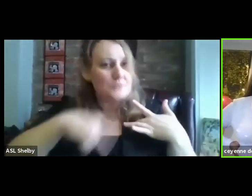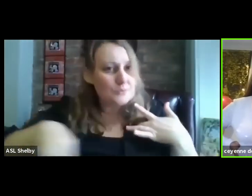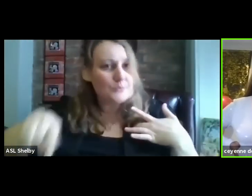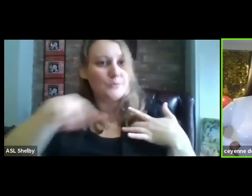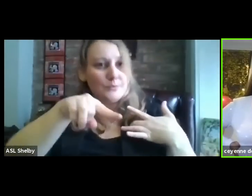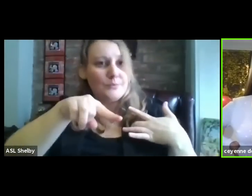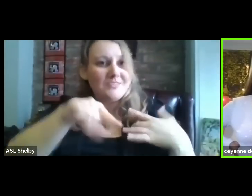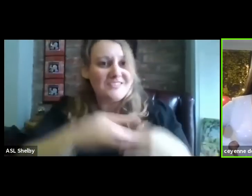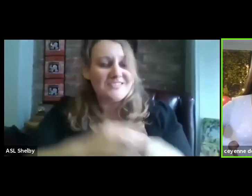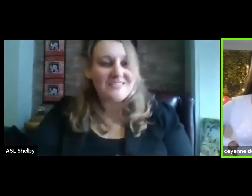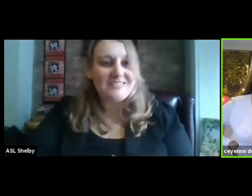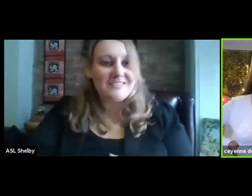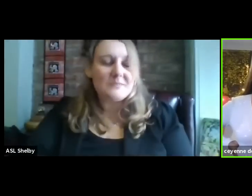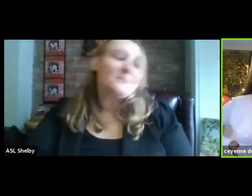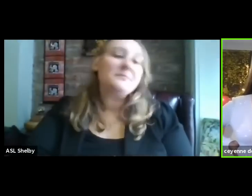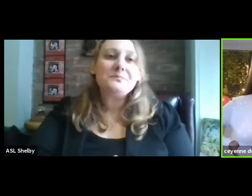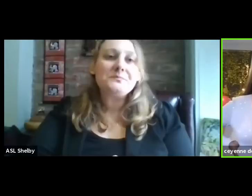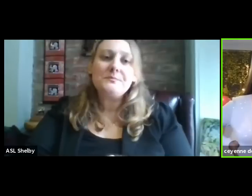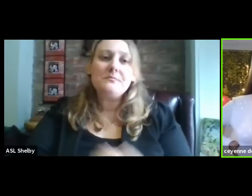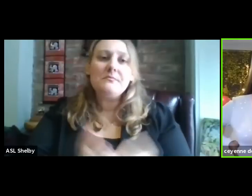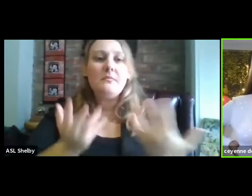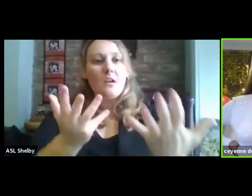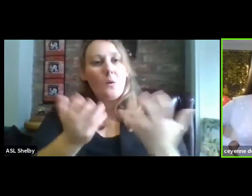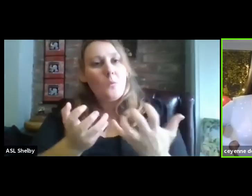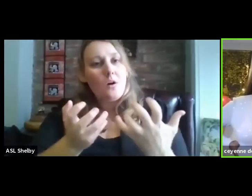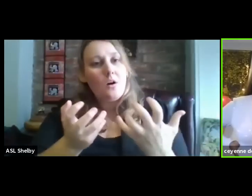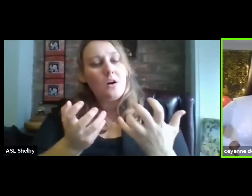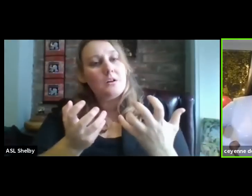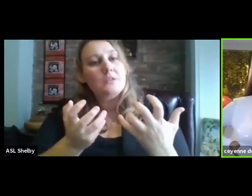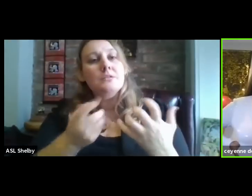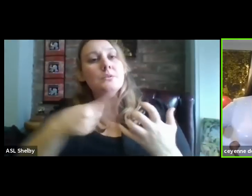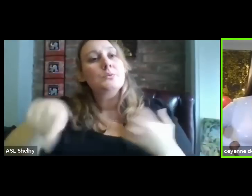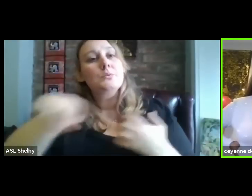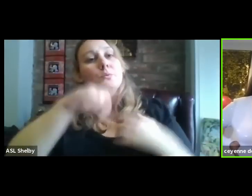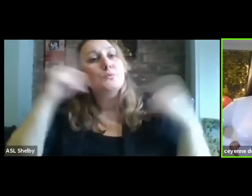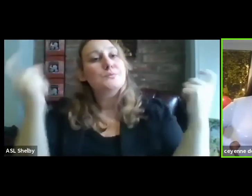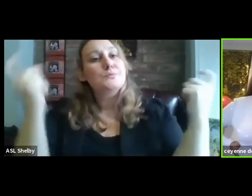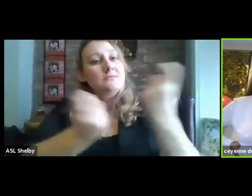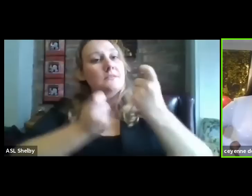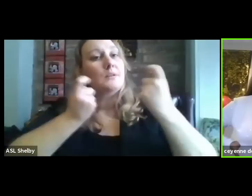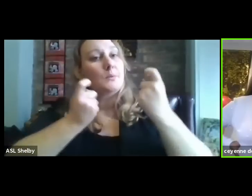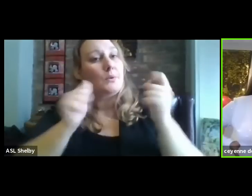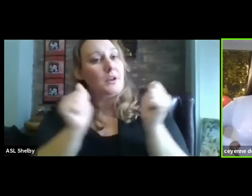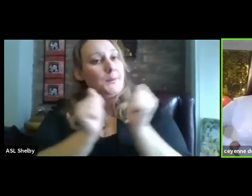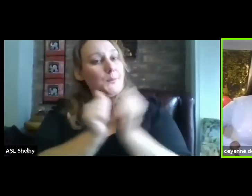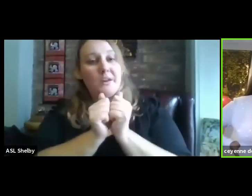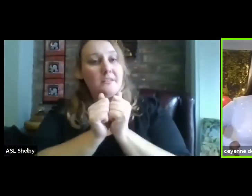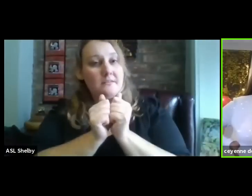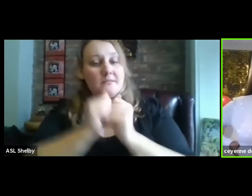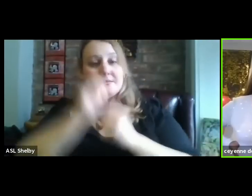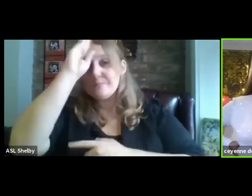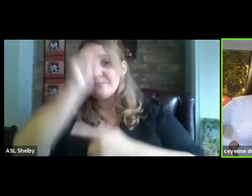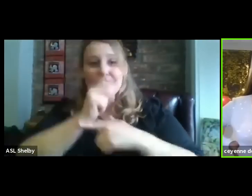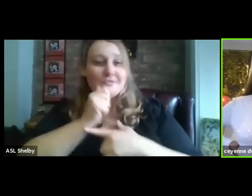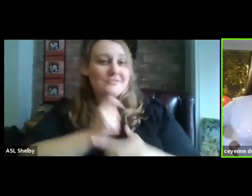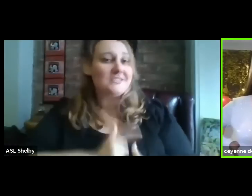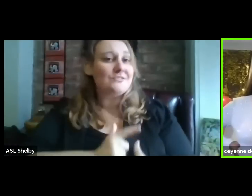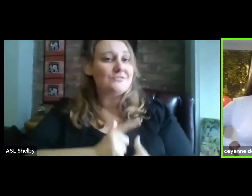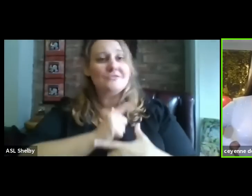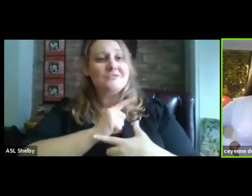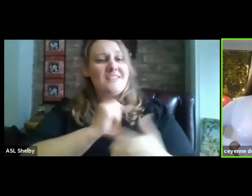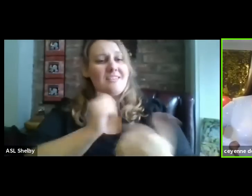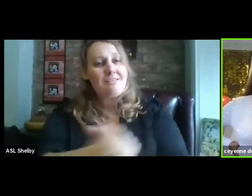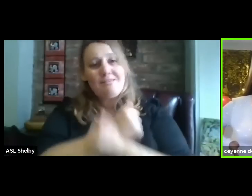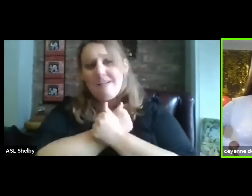want y'all to take this day, celebrate with your sisters from somewhere and your brothers from somewhere, love each other,